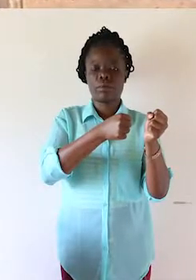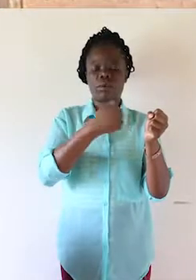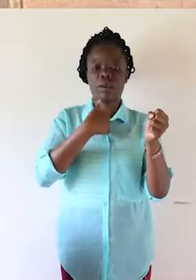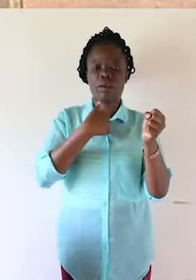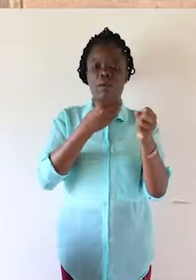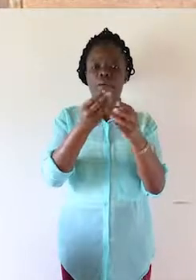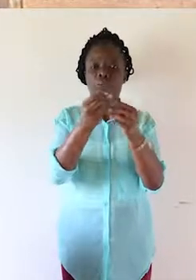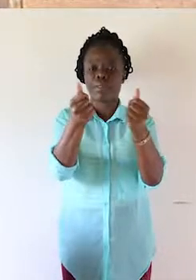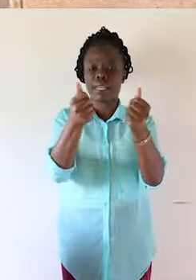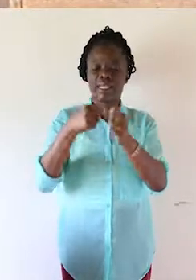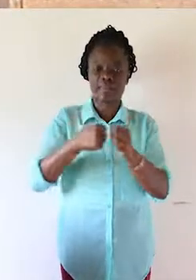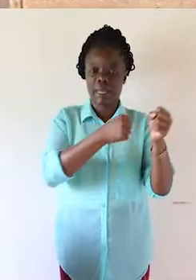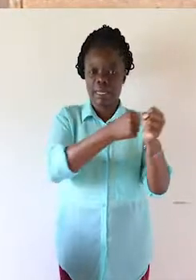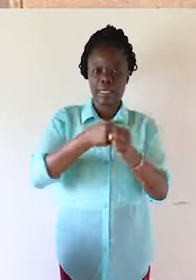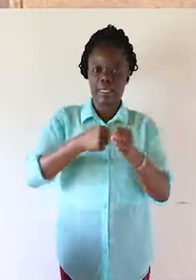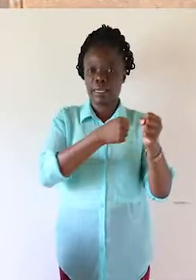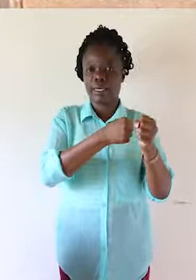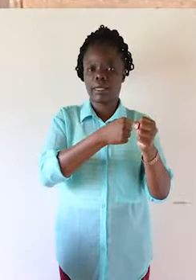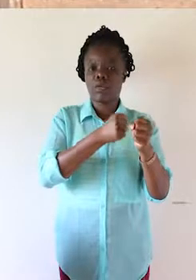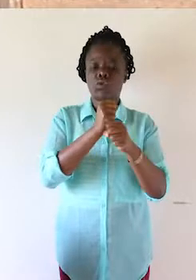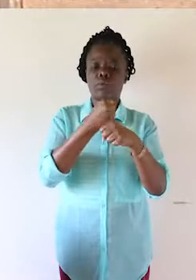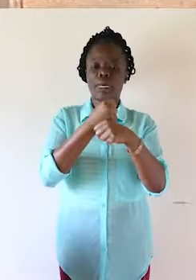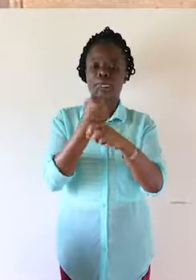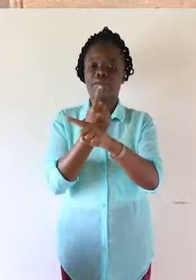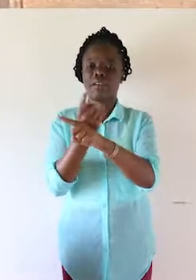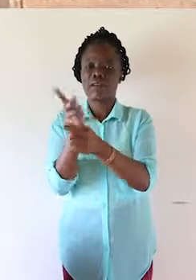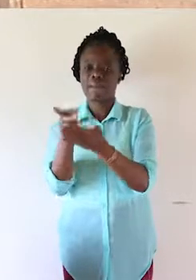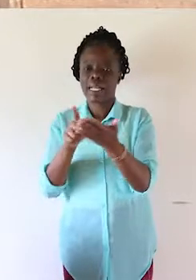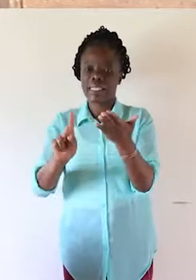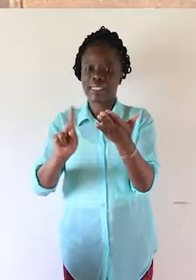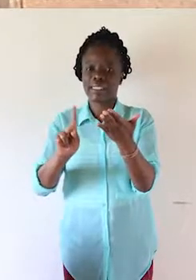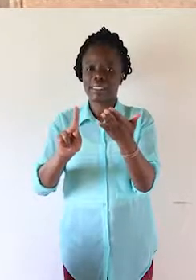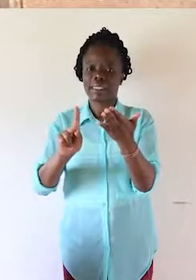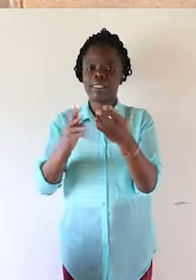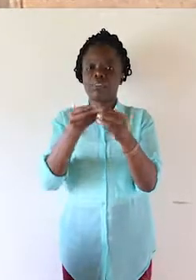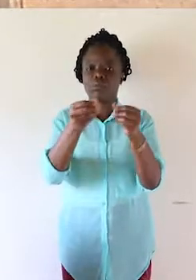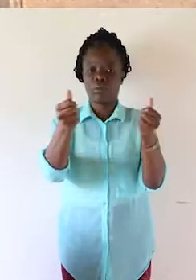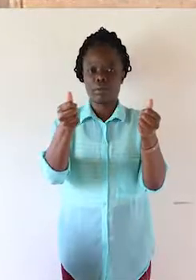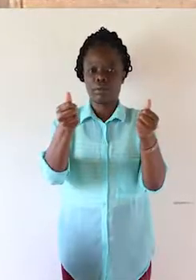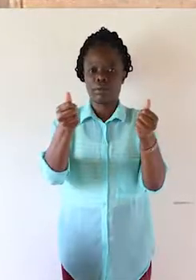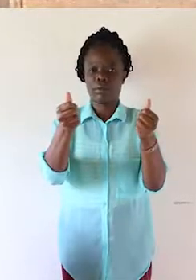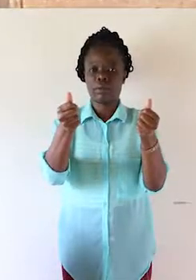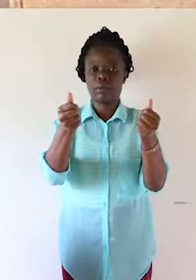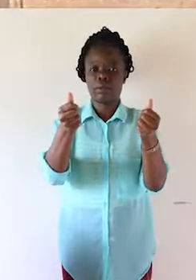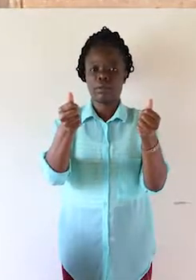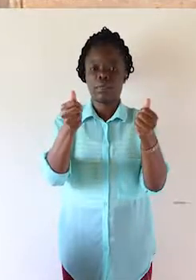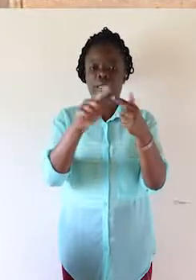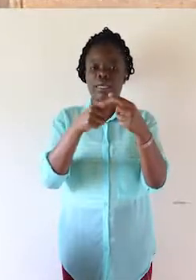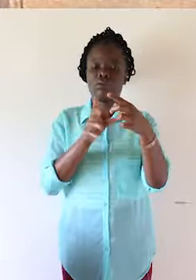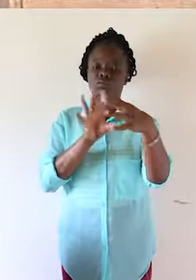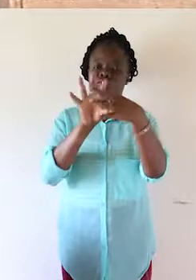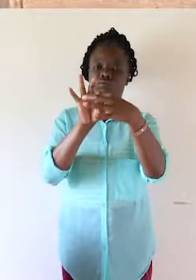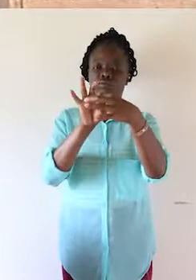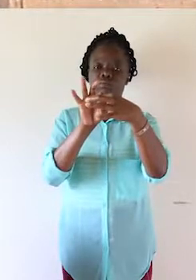We have this, our smoothening plane. You make the parts smooth. Haya, weka vizuri.